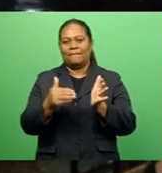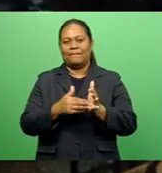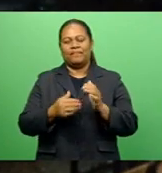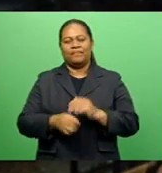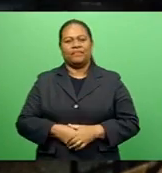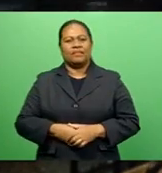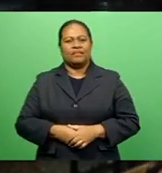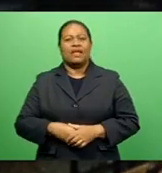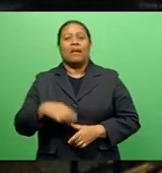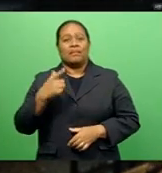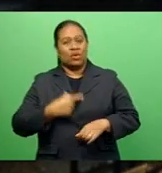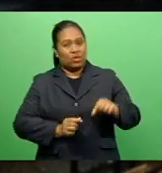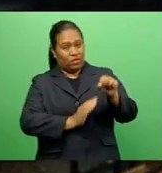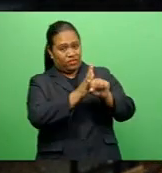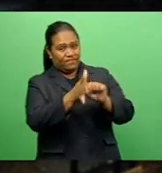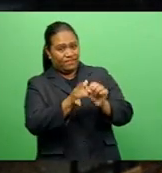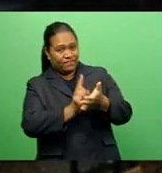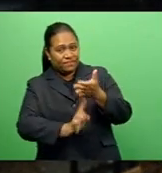Unfortunately, due to COVID,